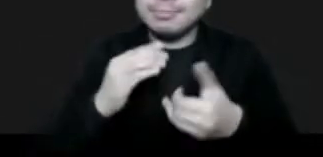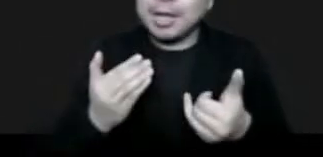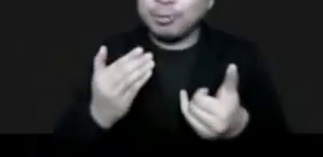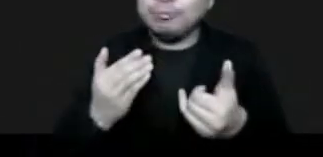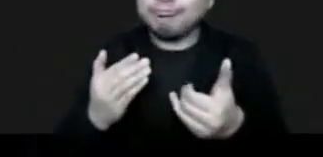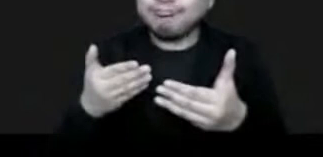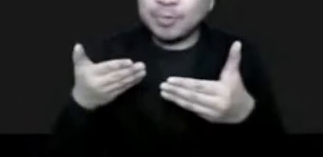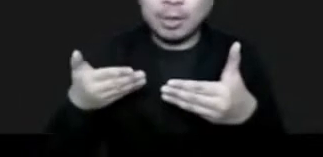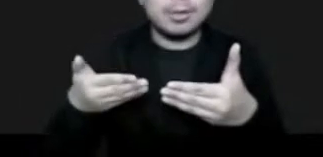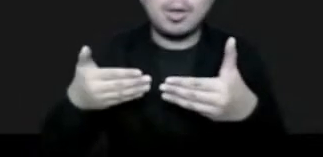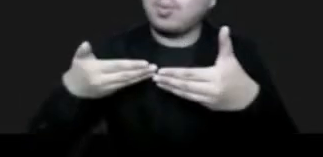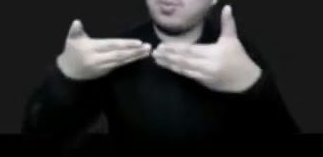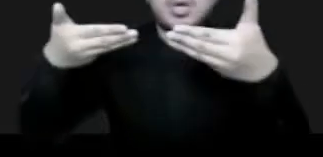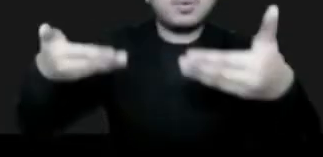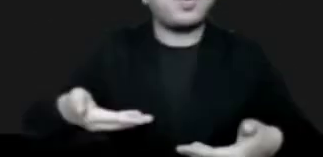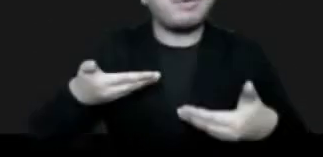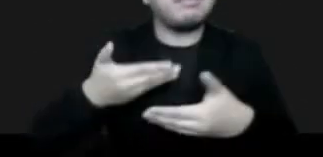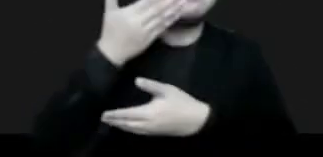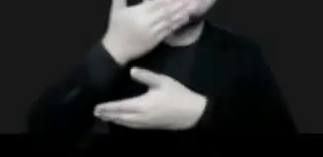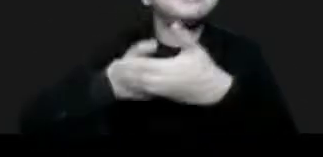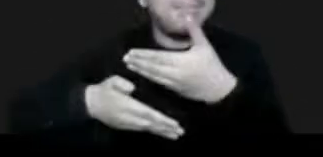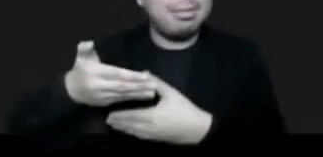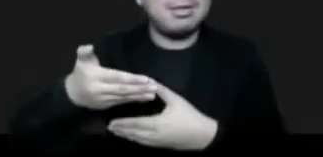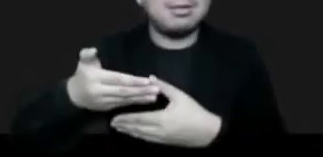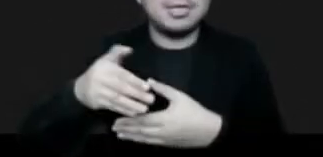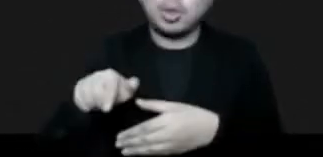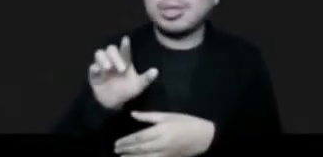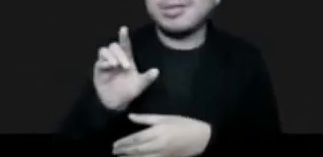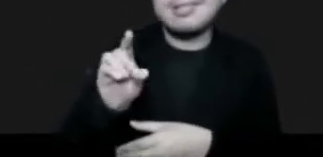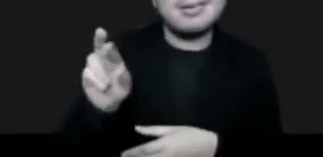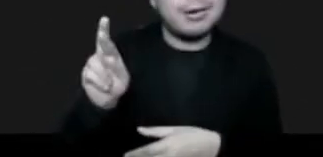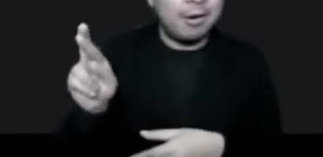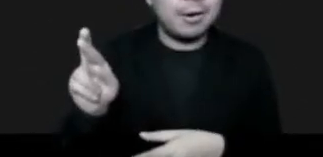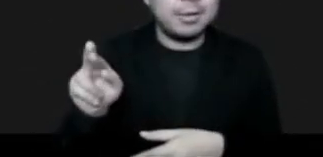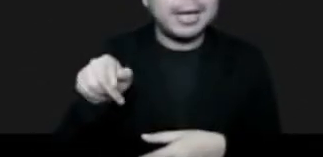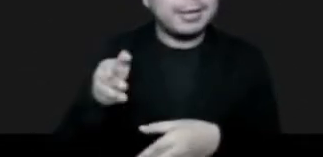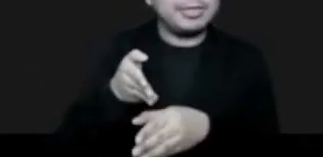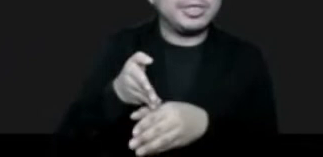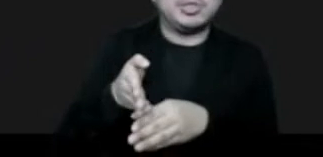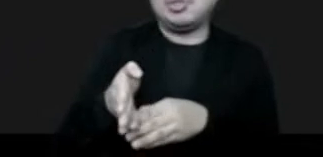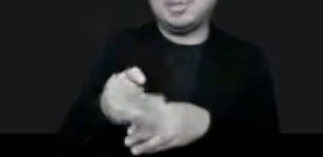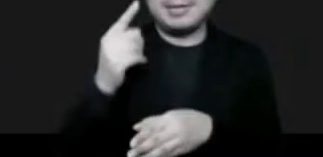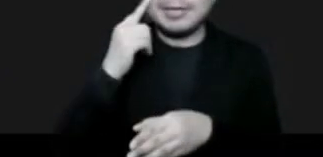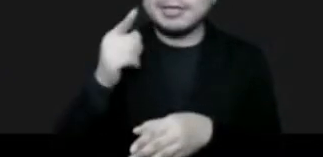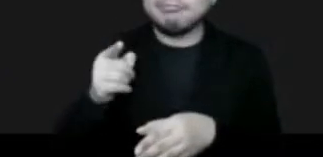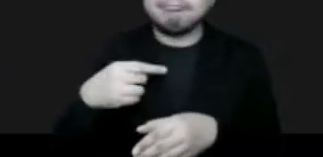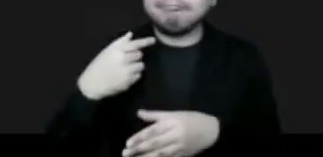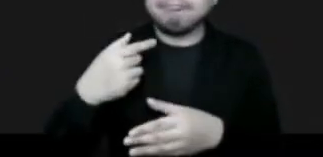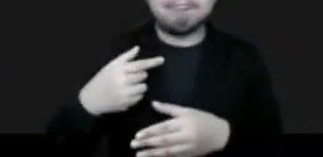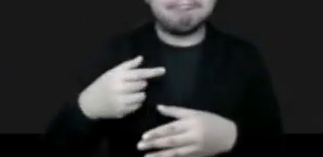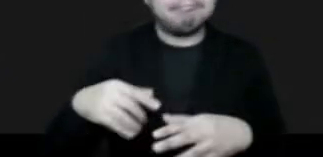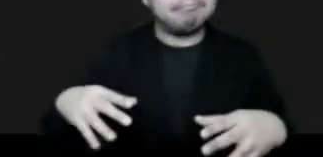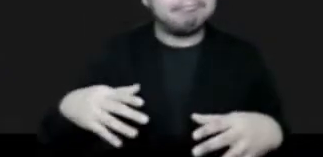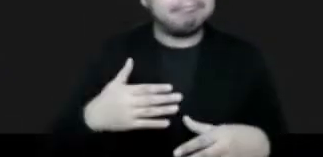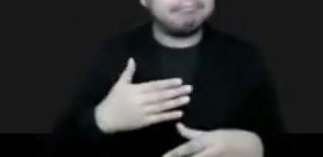area which everyone is fighting for and working towards.